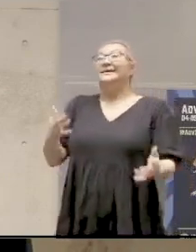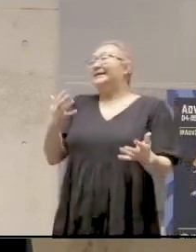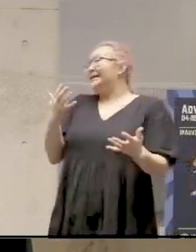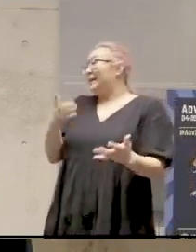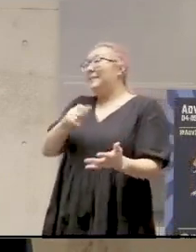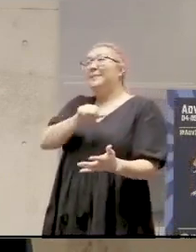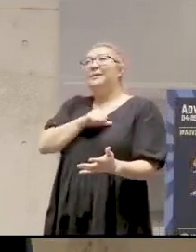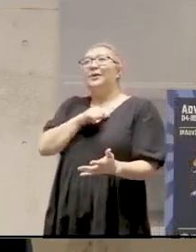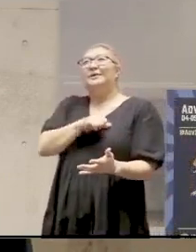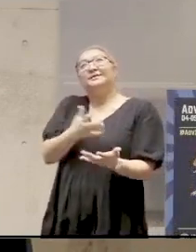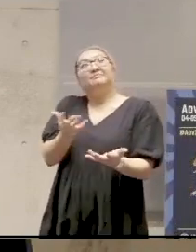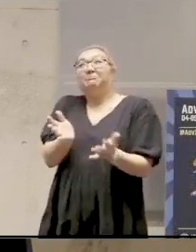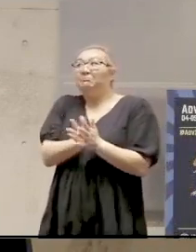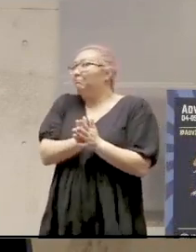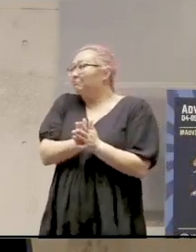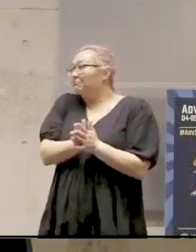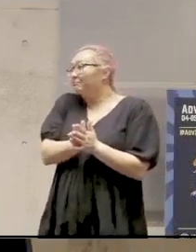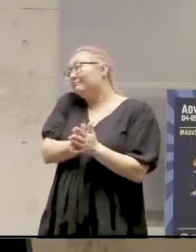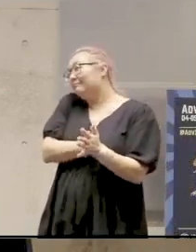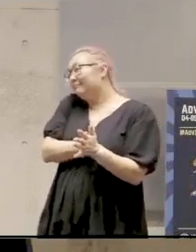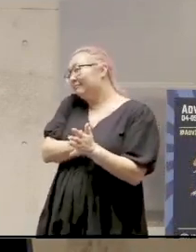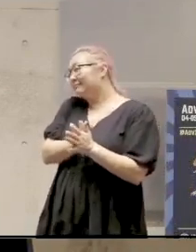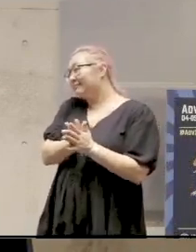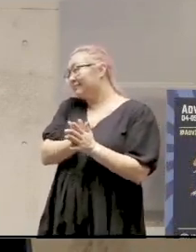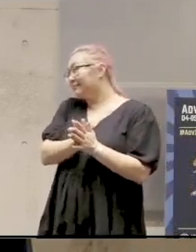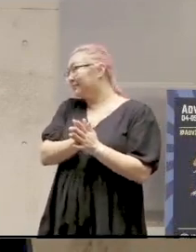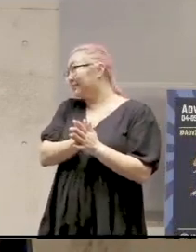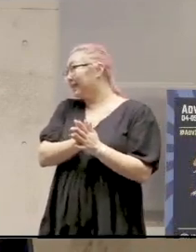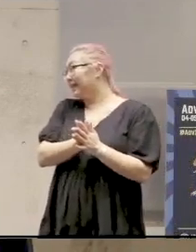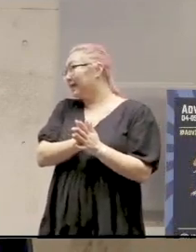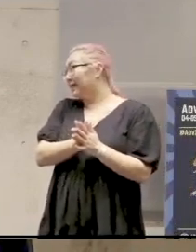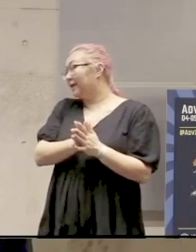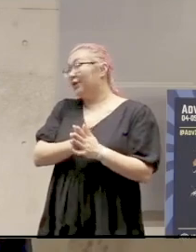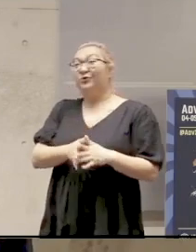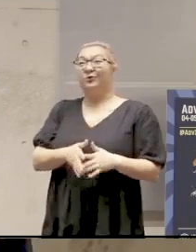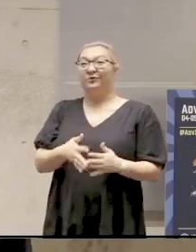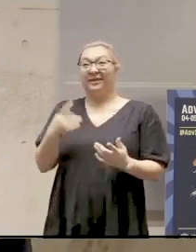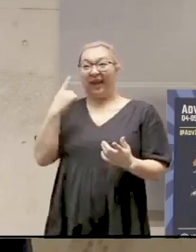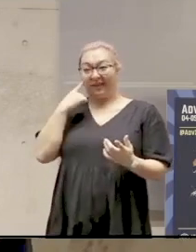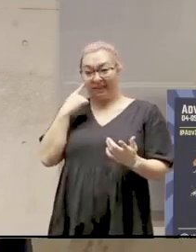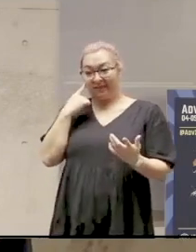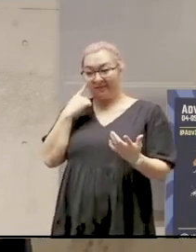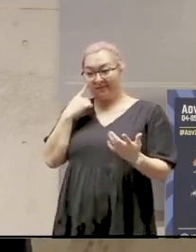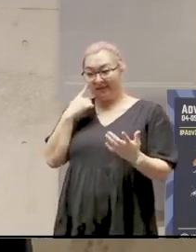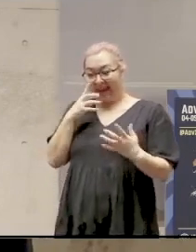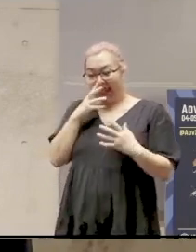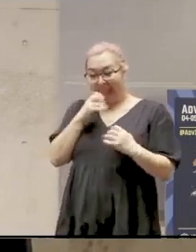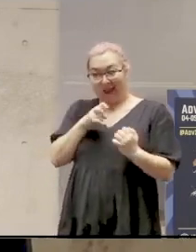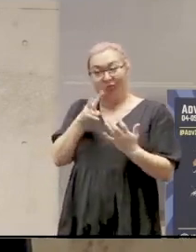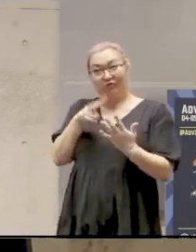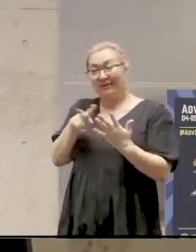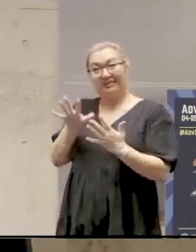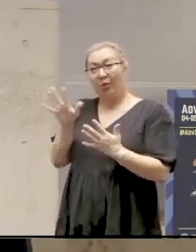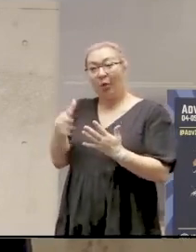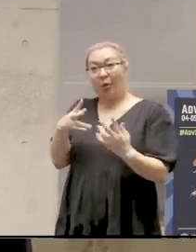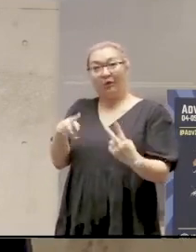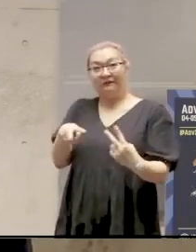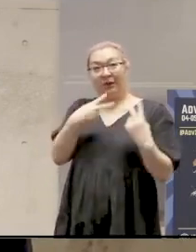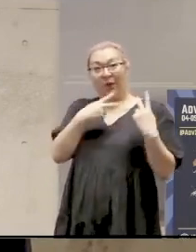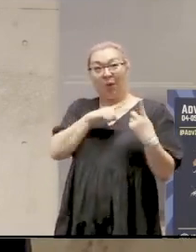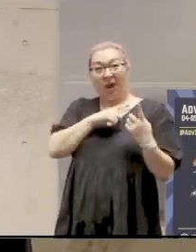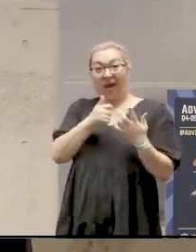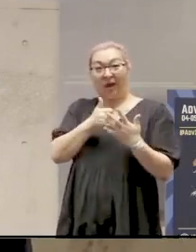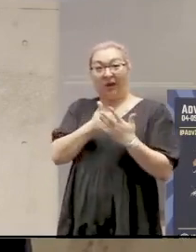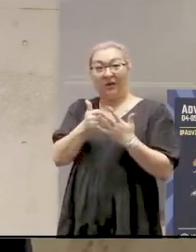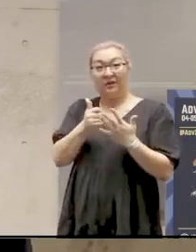Honestly, just about any Steam reviews on anything I've worked on, because it's always very mixed,